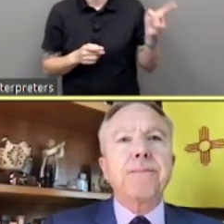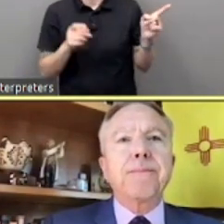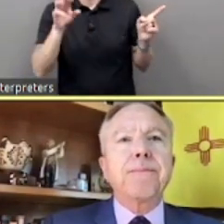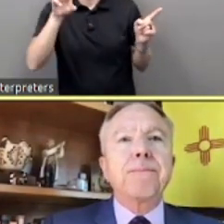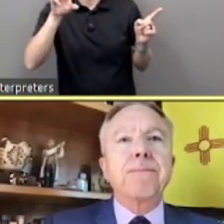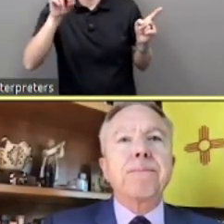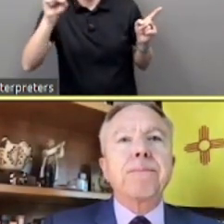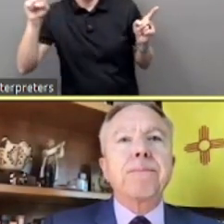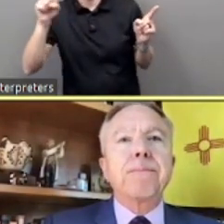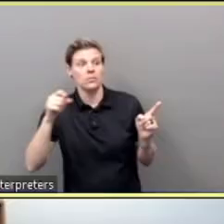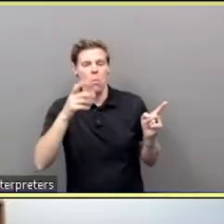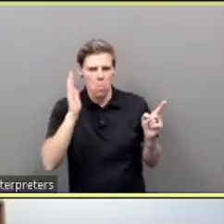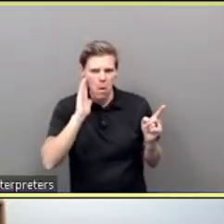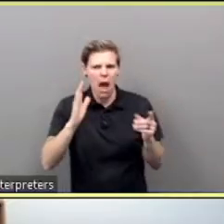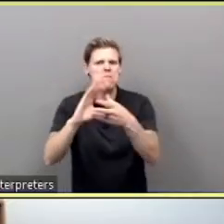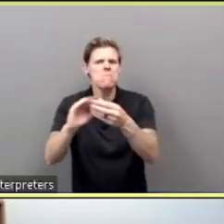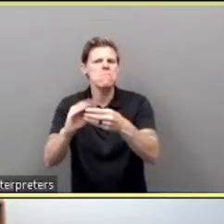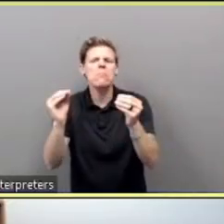Christine.